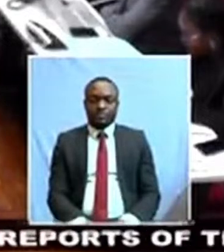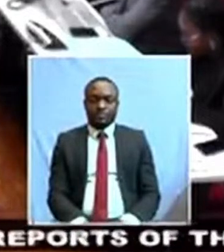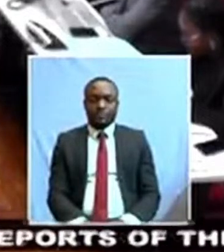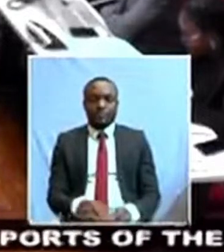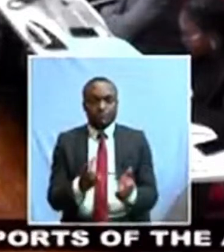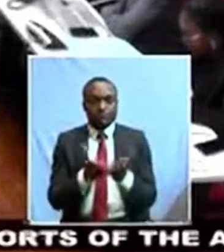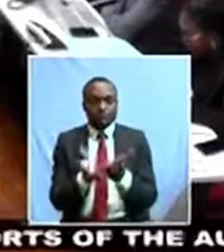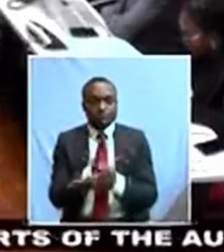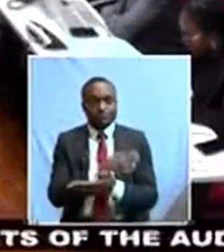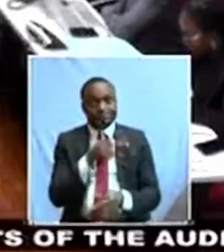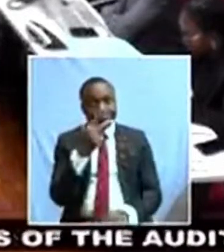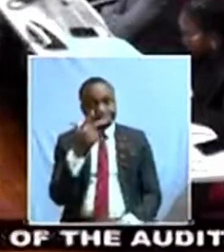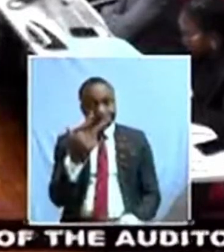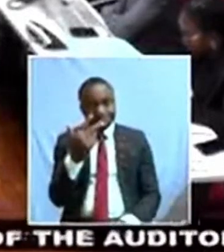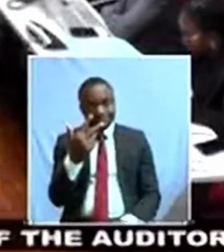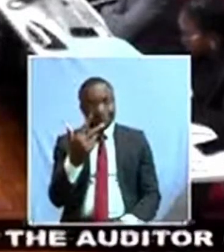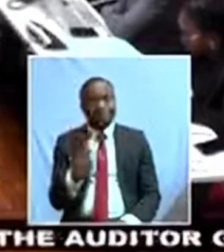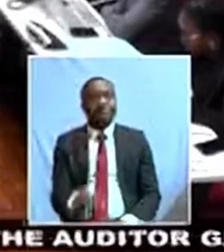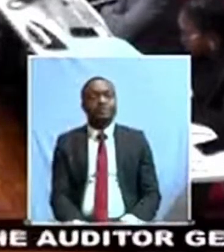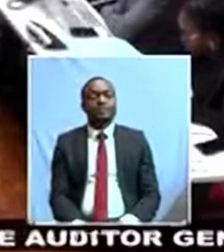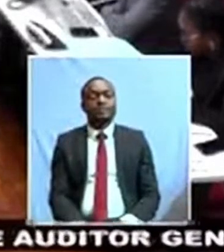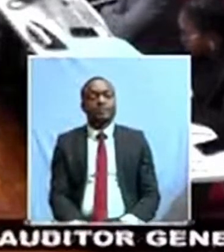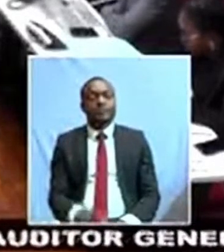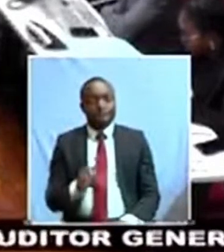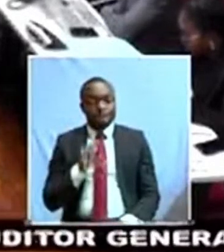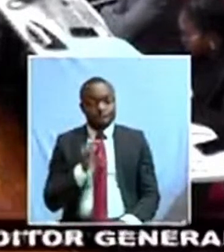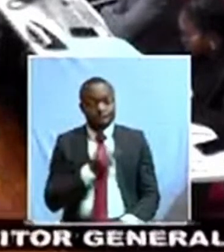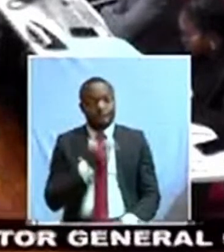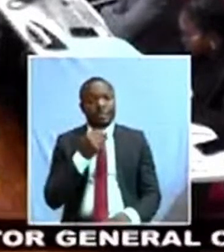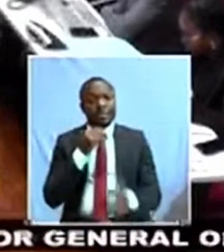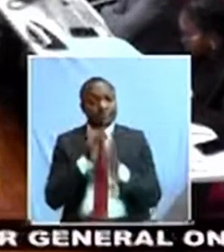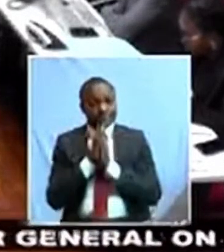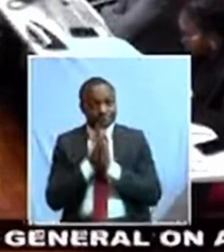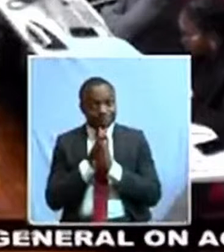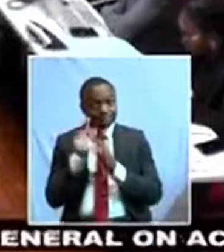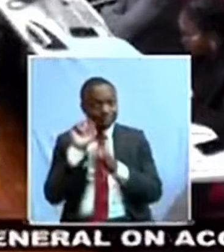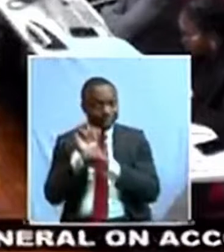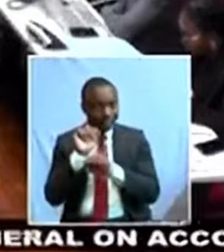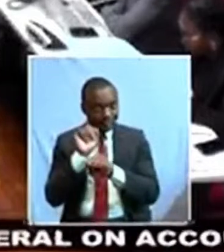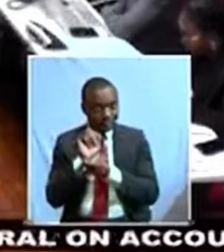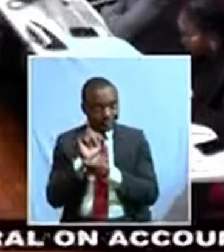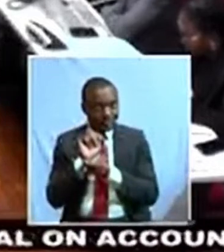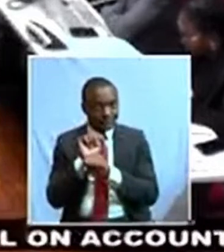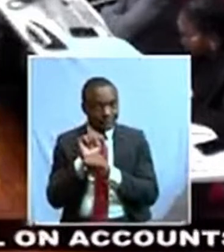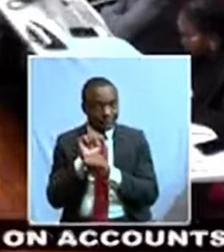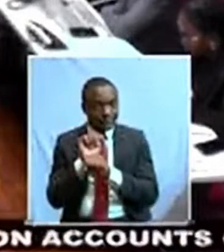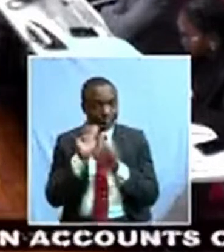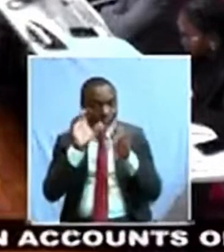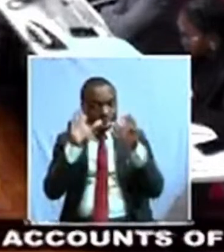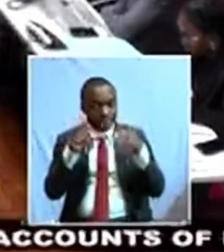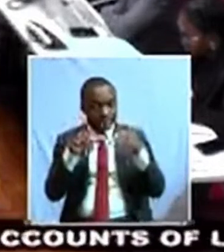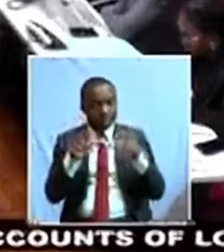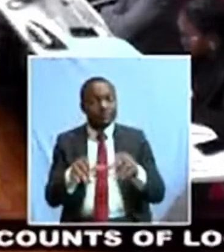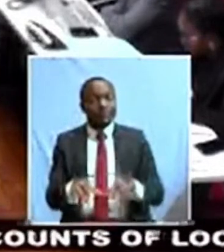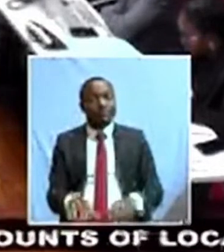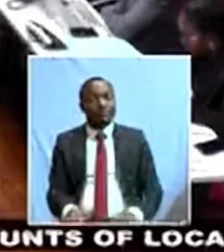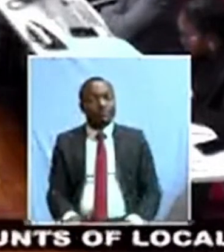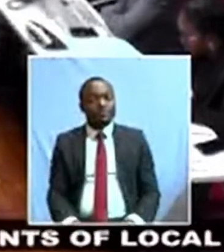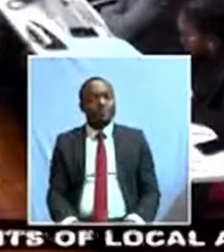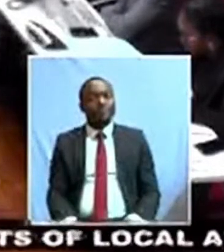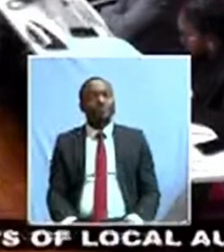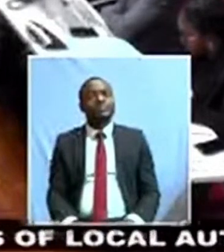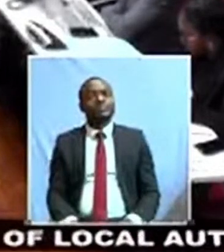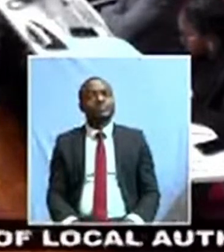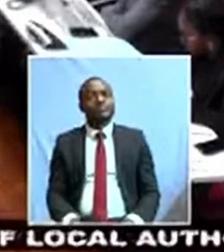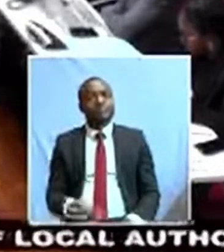Page 3, we are interested on the performance of the Council in relation